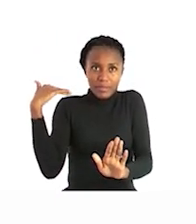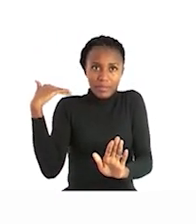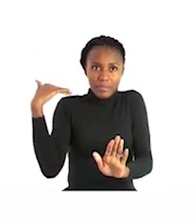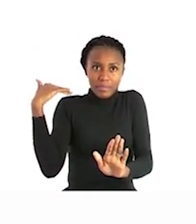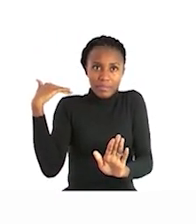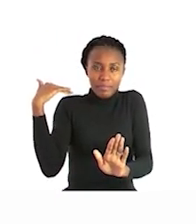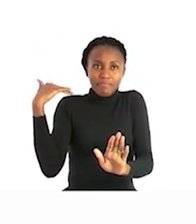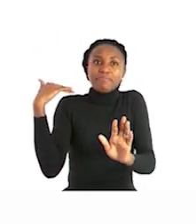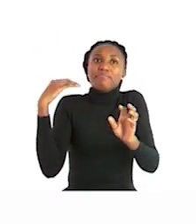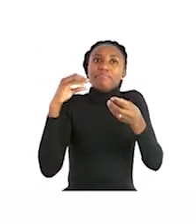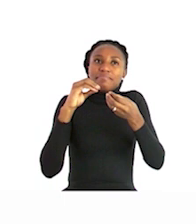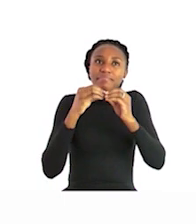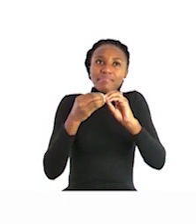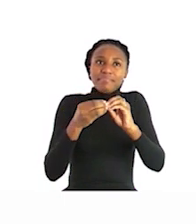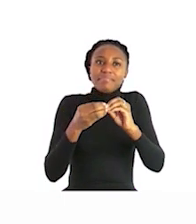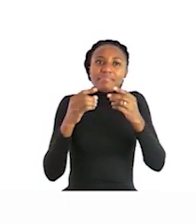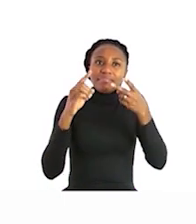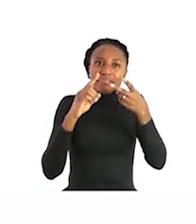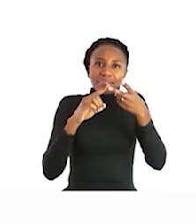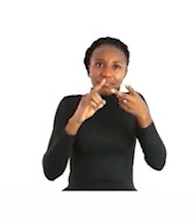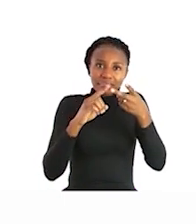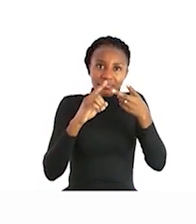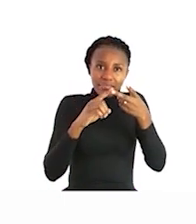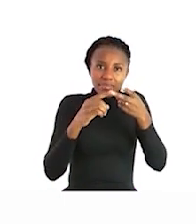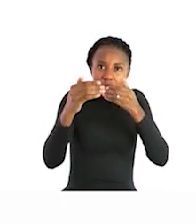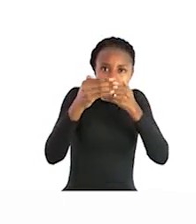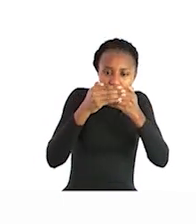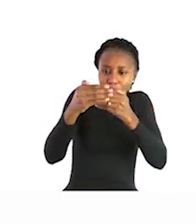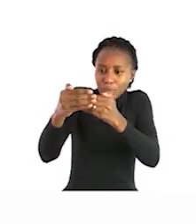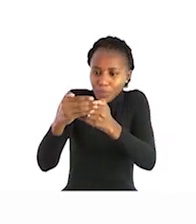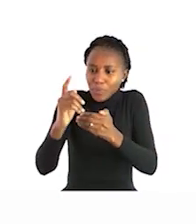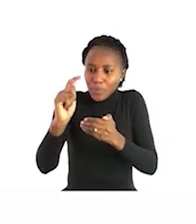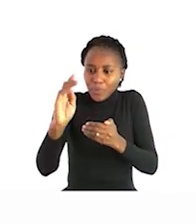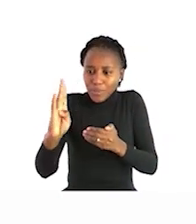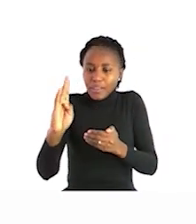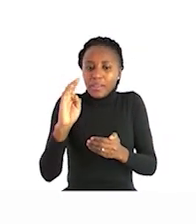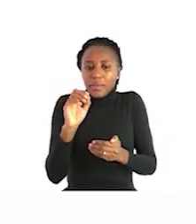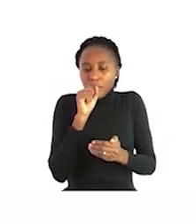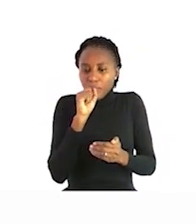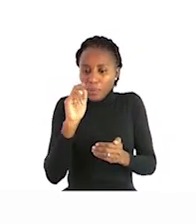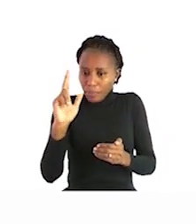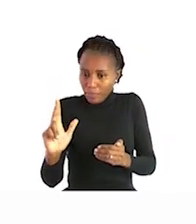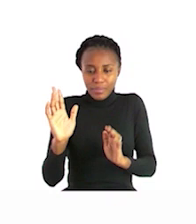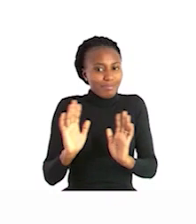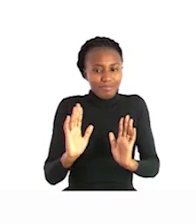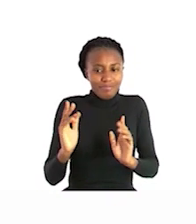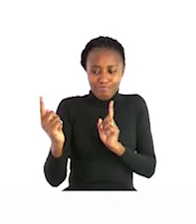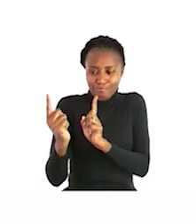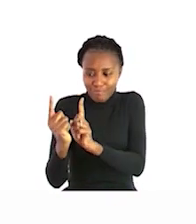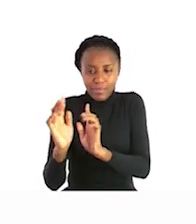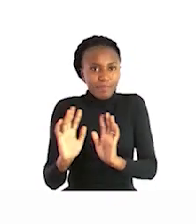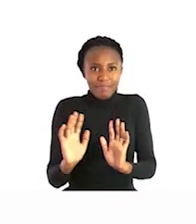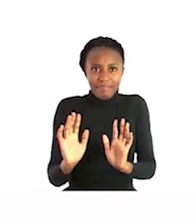Right. How to prevent TB? Provide education on preventing TB like cough etiquette.